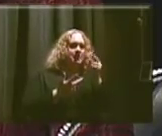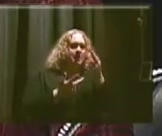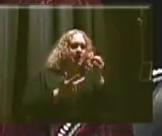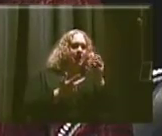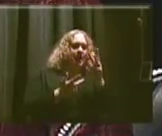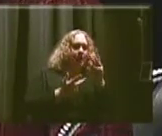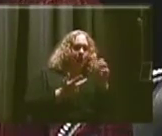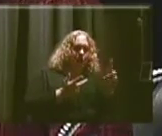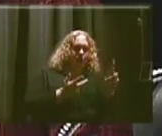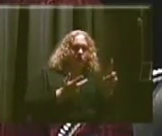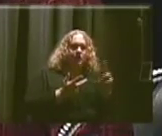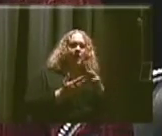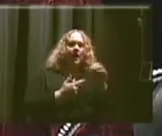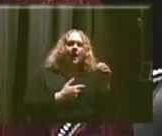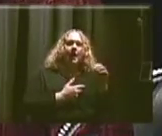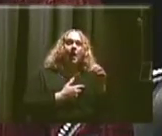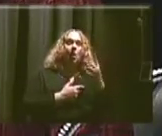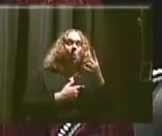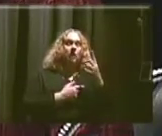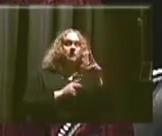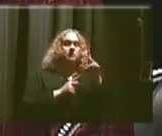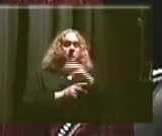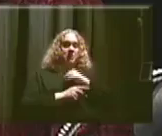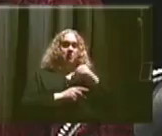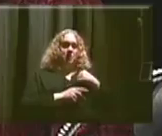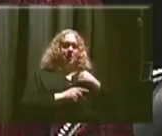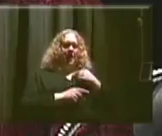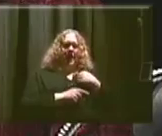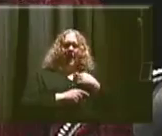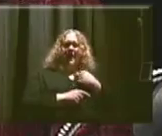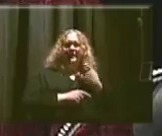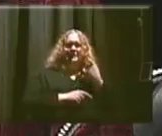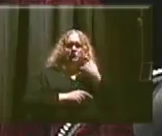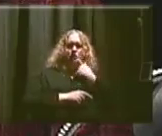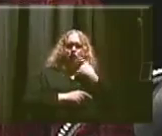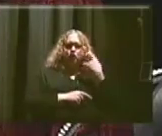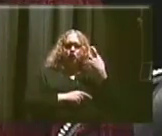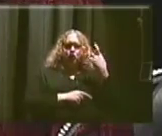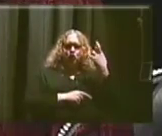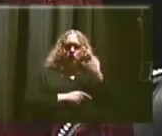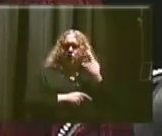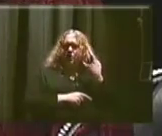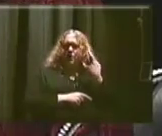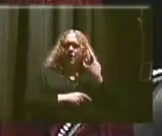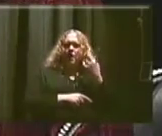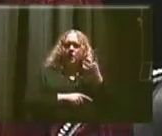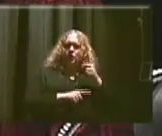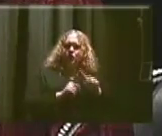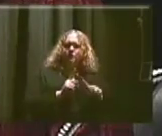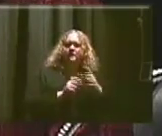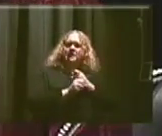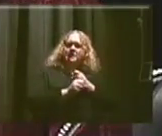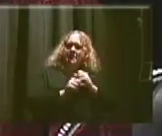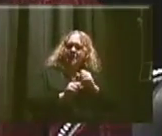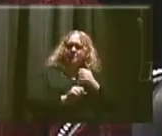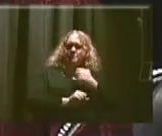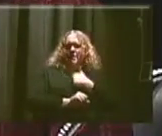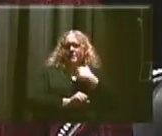Focus Louisville that visited Eisenhower. "I just realized that I could have saved myself more